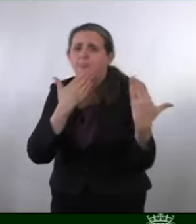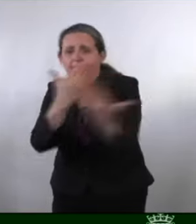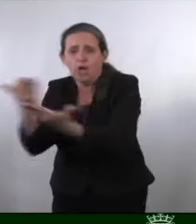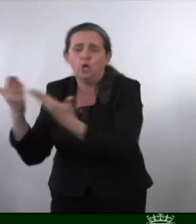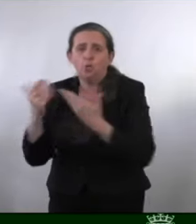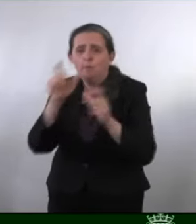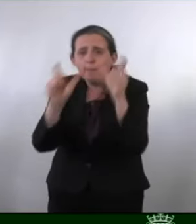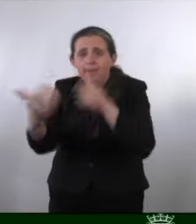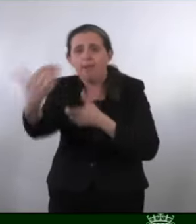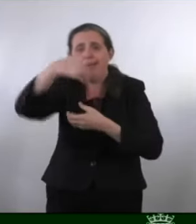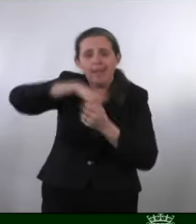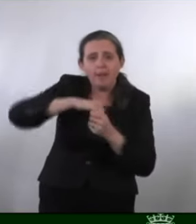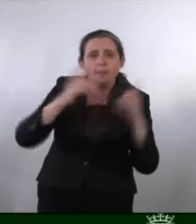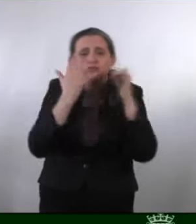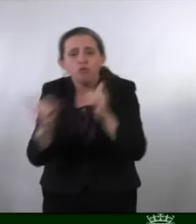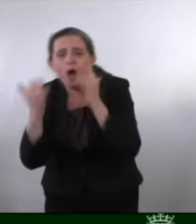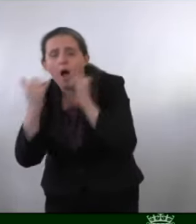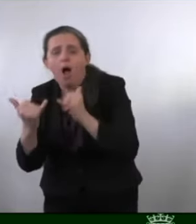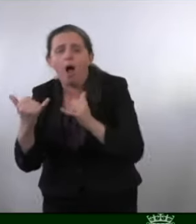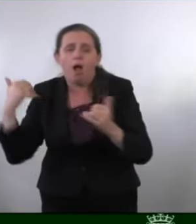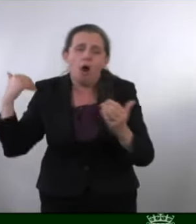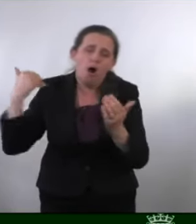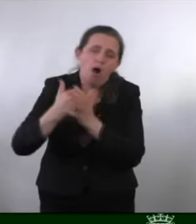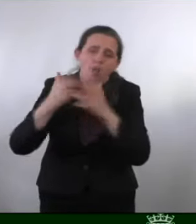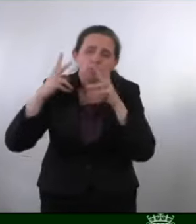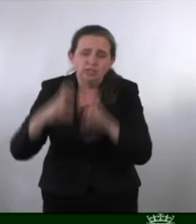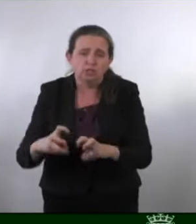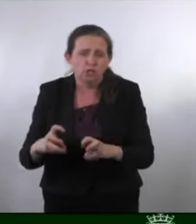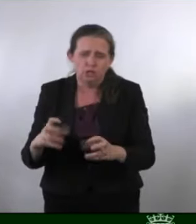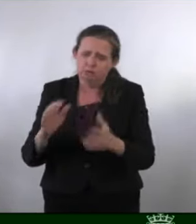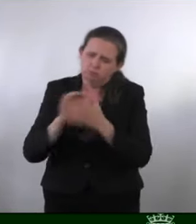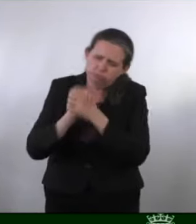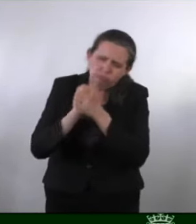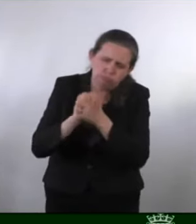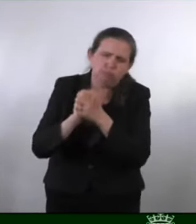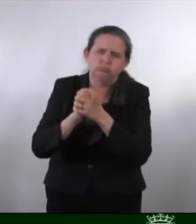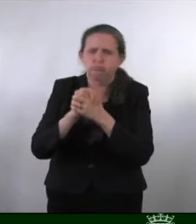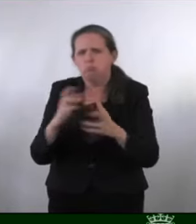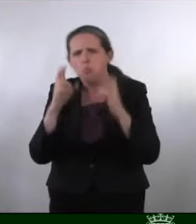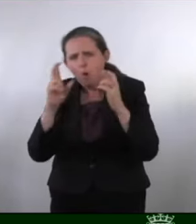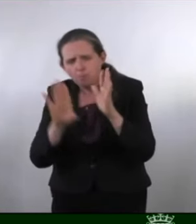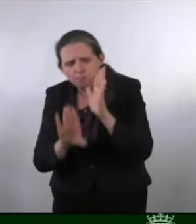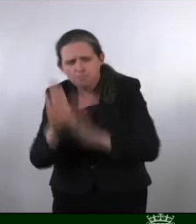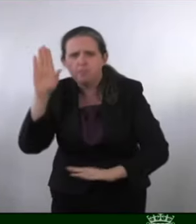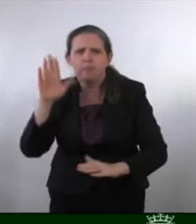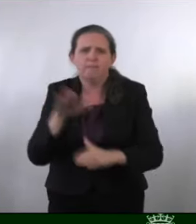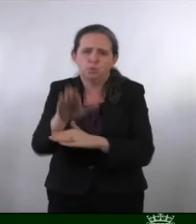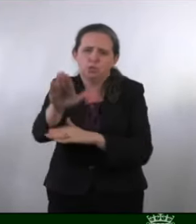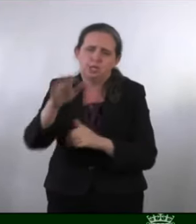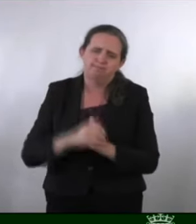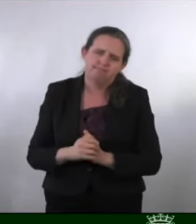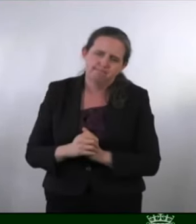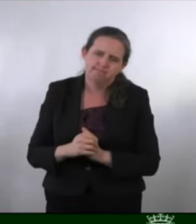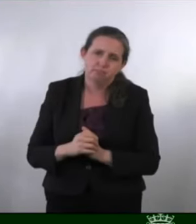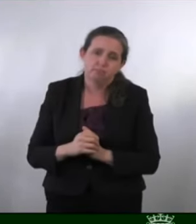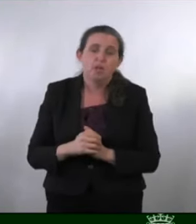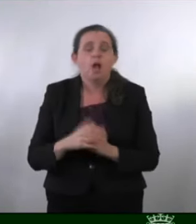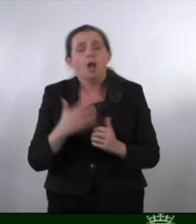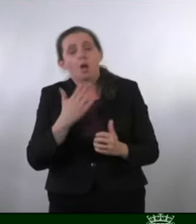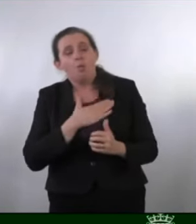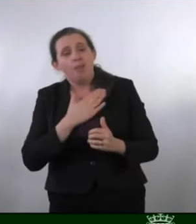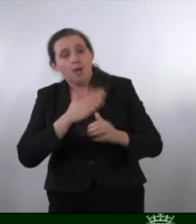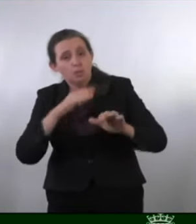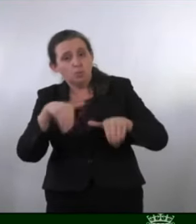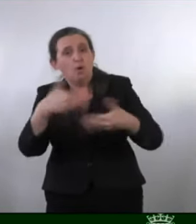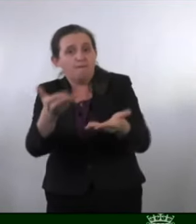vaccine trials and research, and we wish them Godspeed. I also want to make an open offer to the Prime Minister. Labour